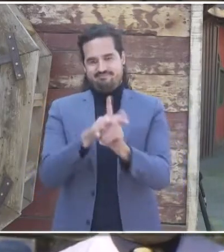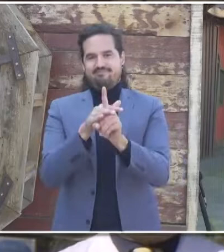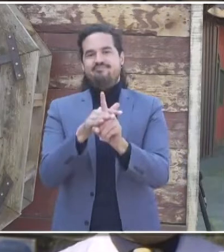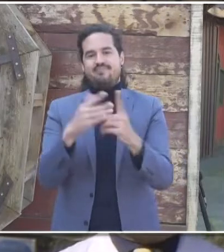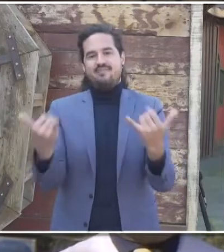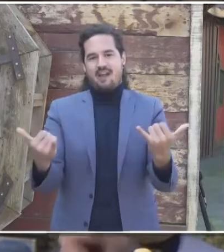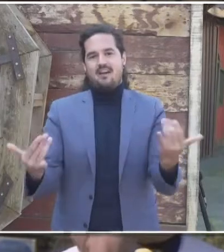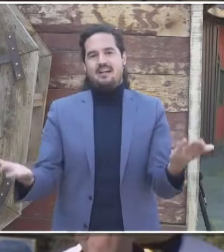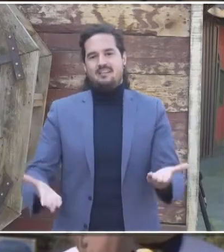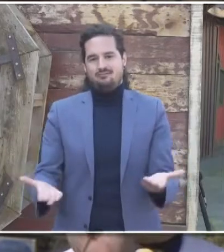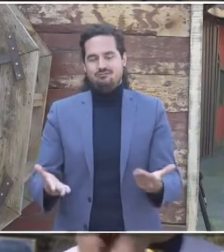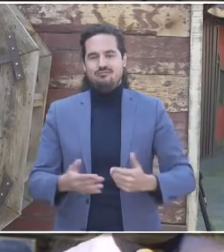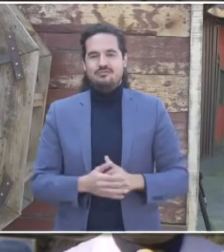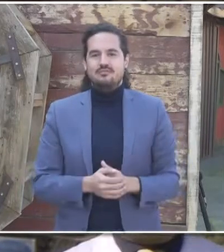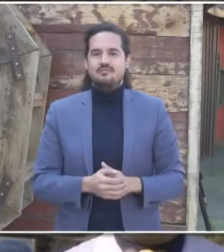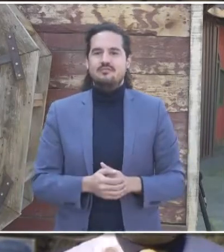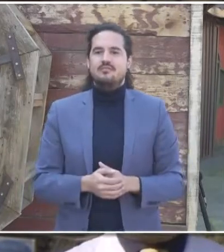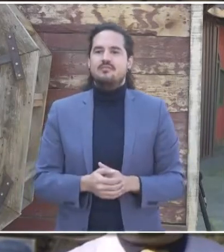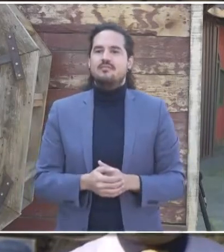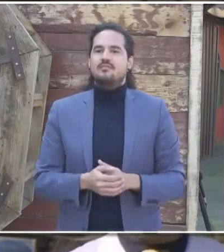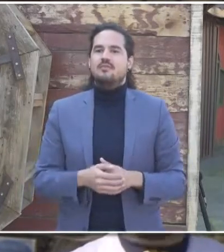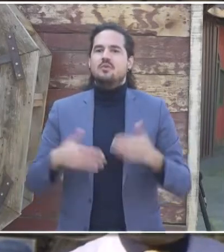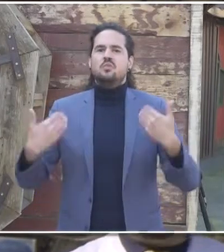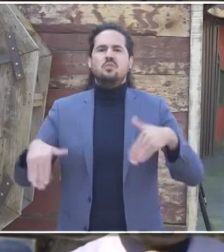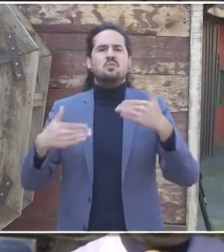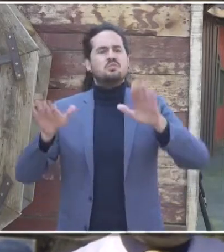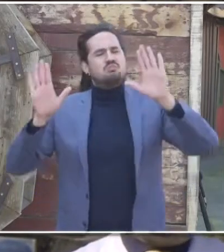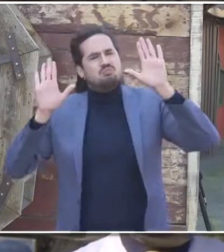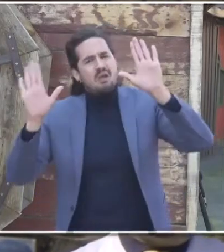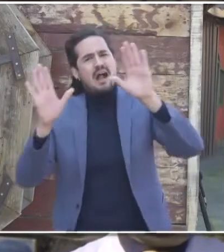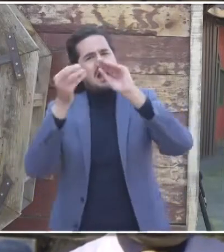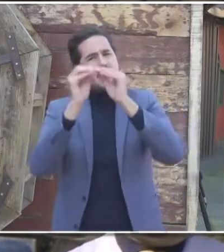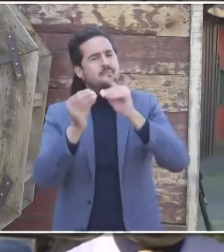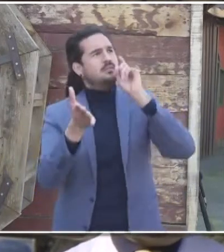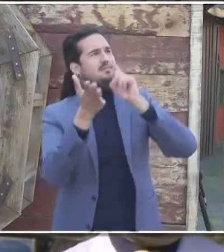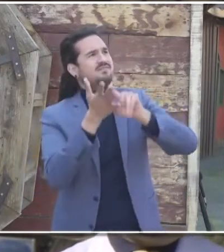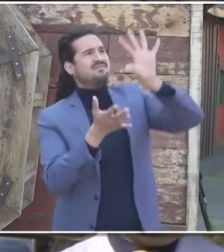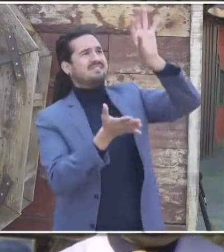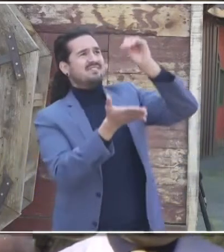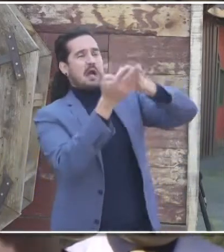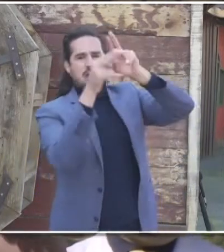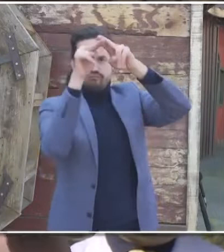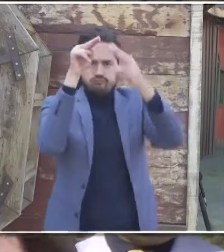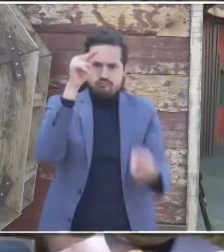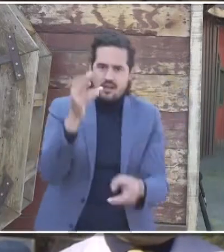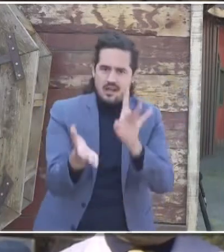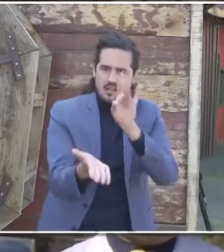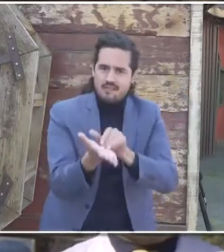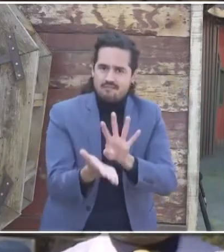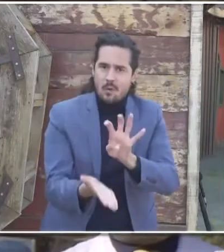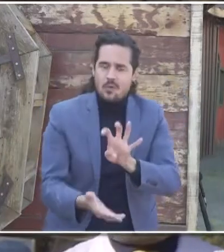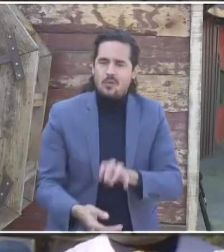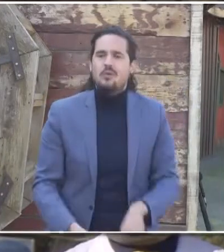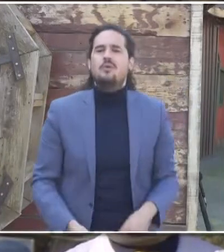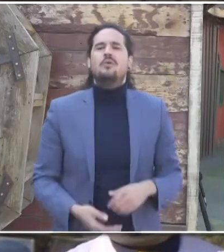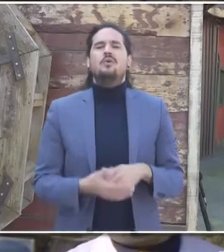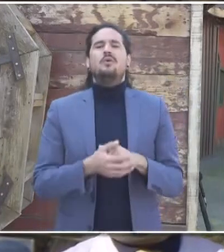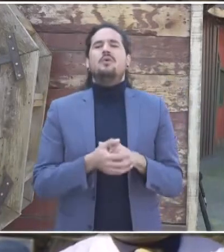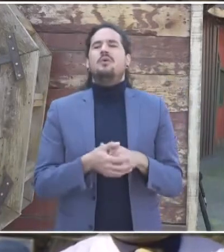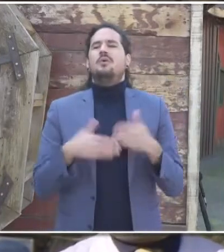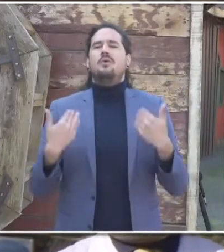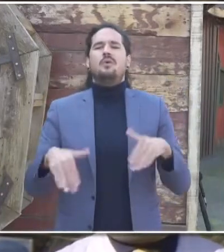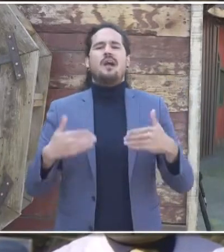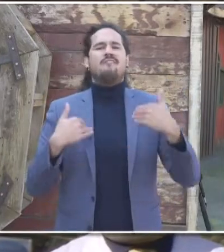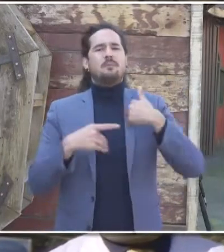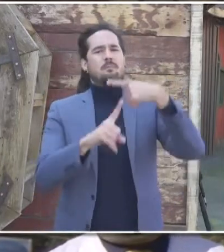cases down to 8,000 cases. 14% positivity, now down below 5% positivity. Isolation issues related